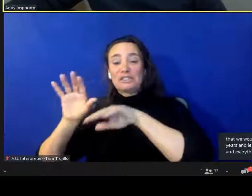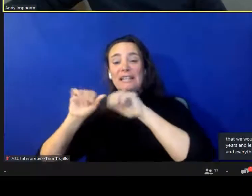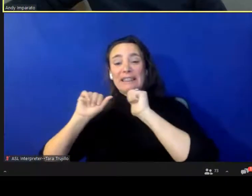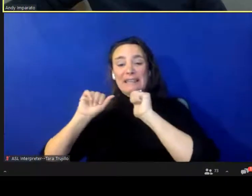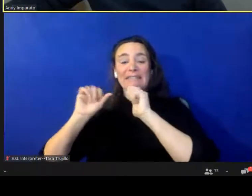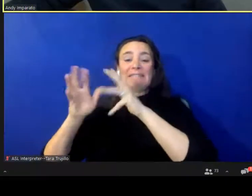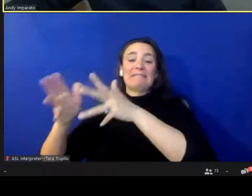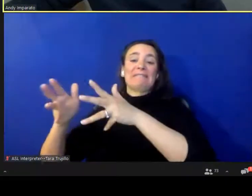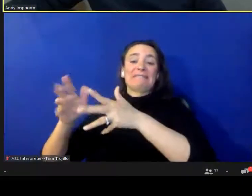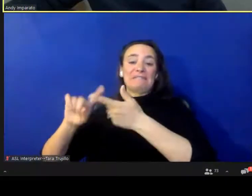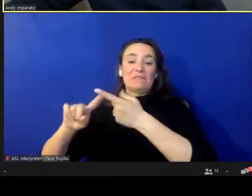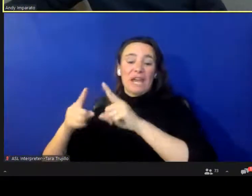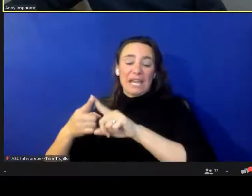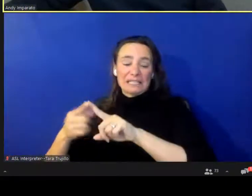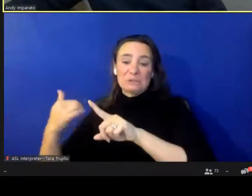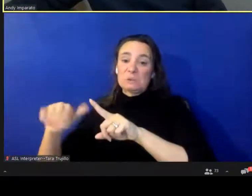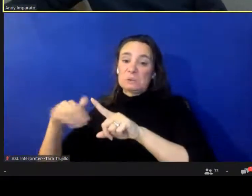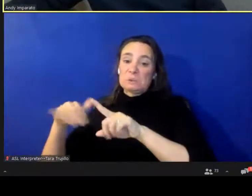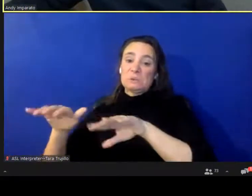little